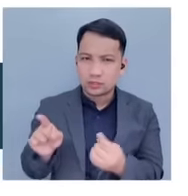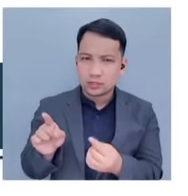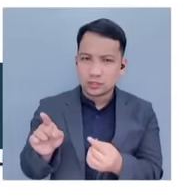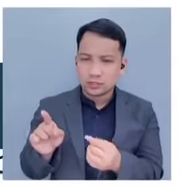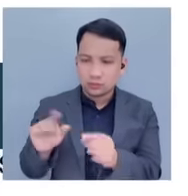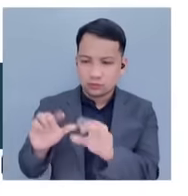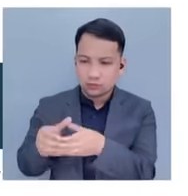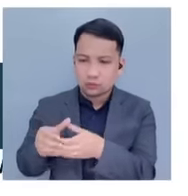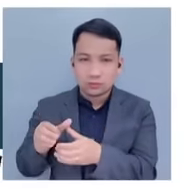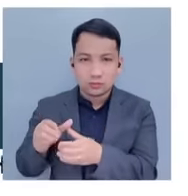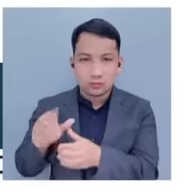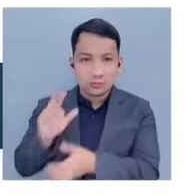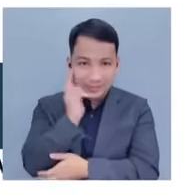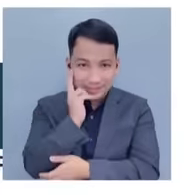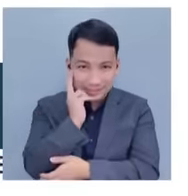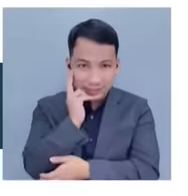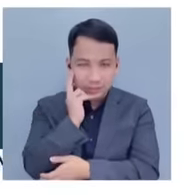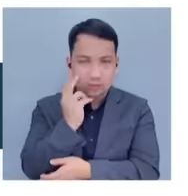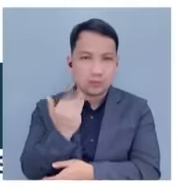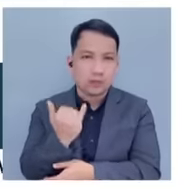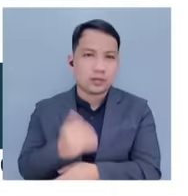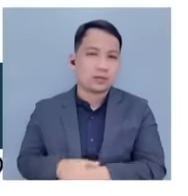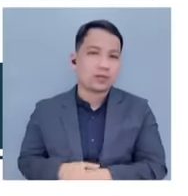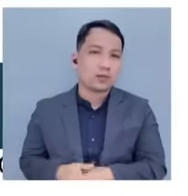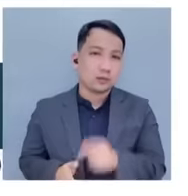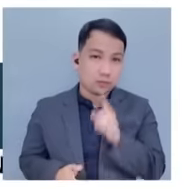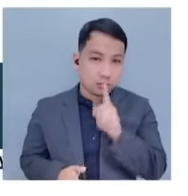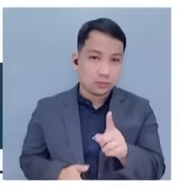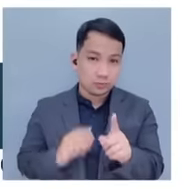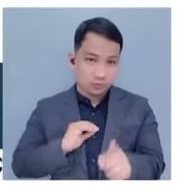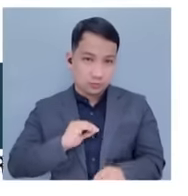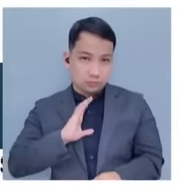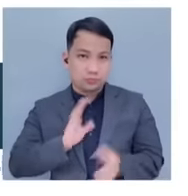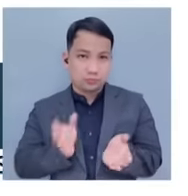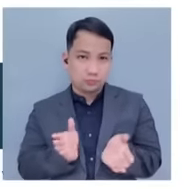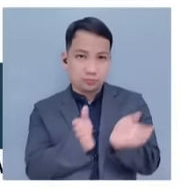Well, I guess the real motivation is that